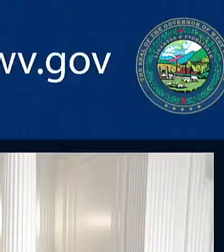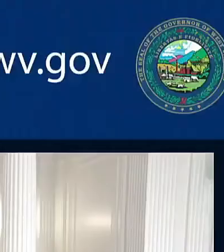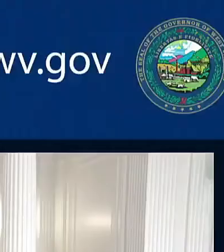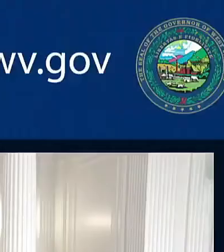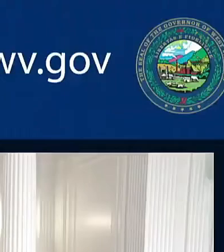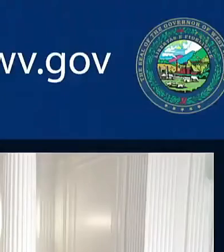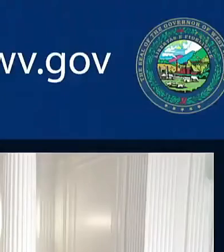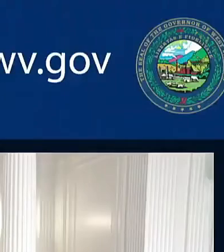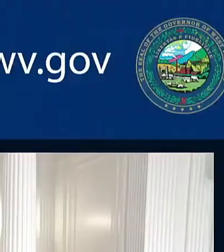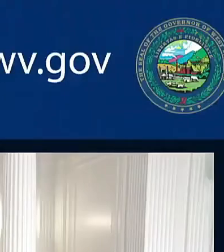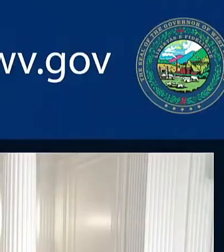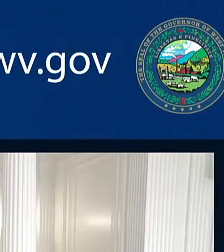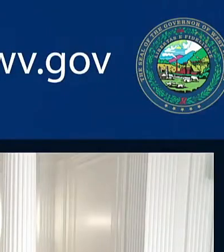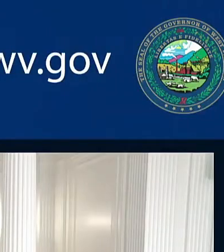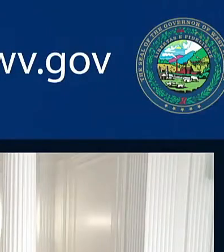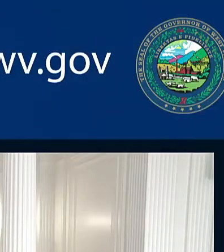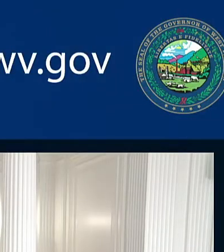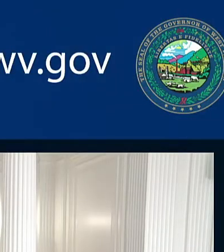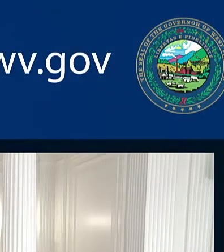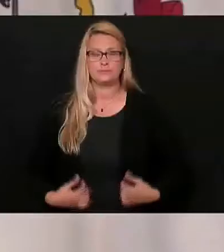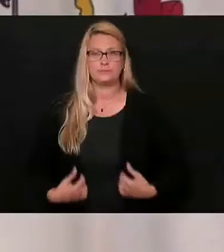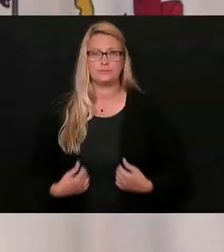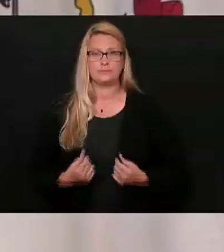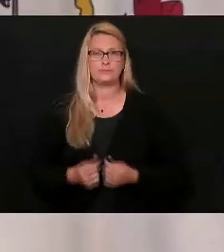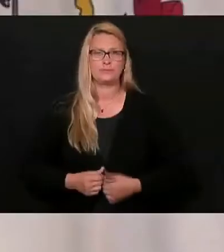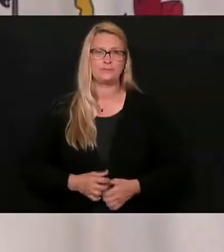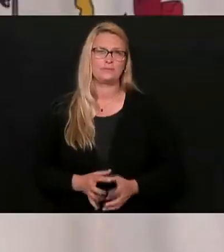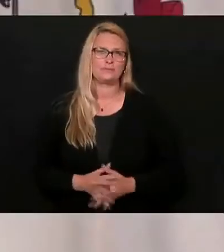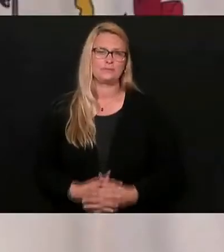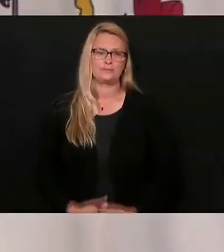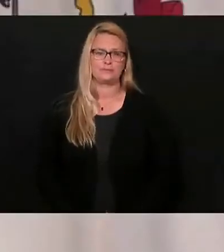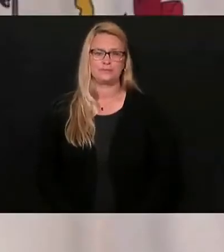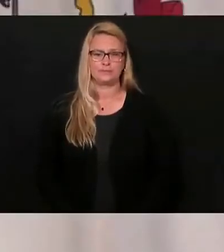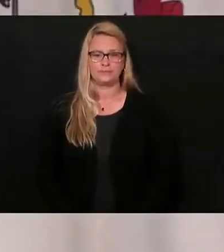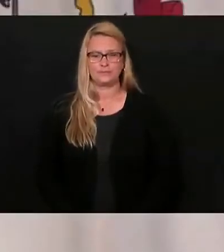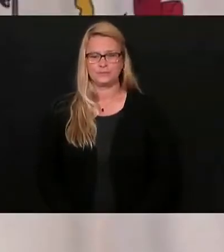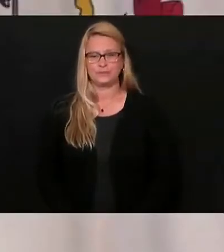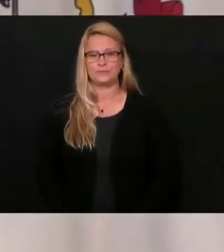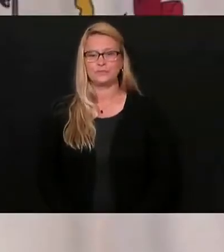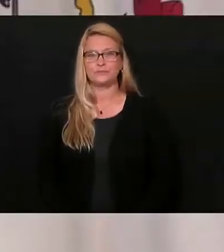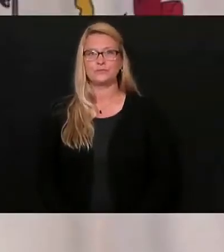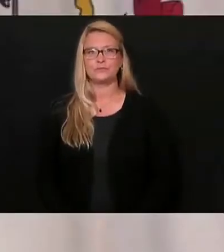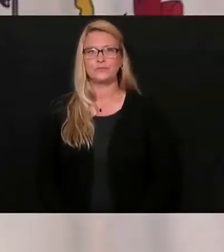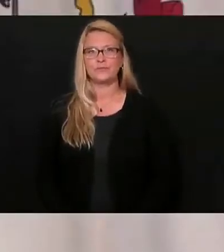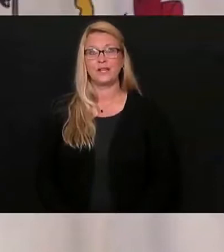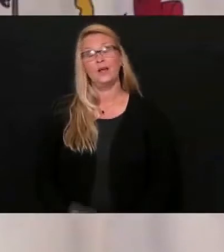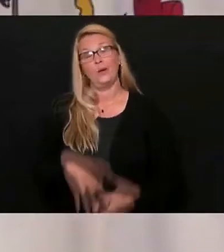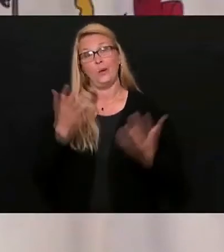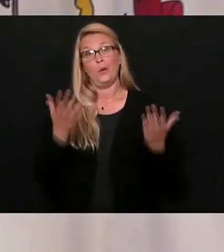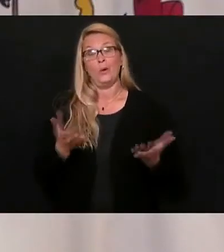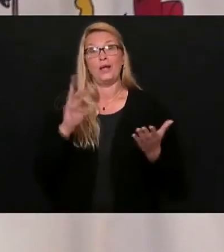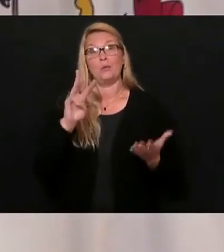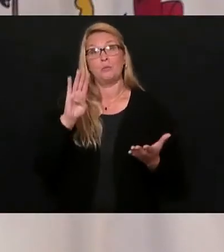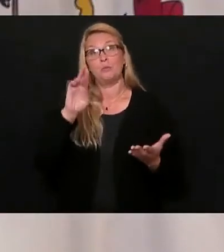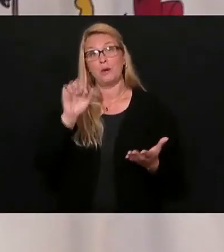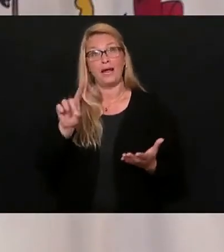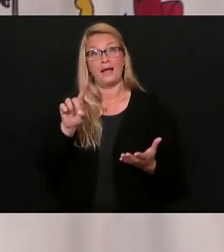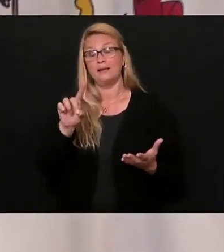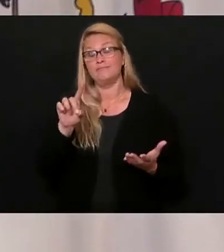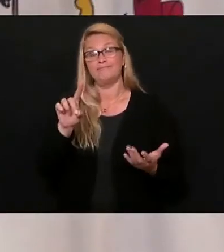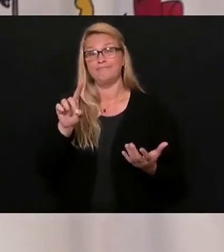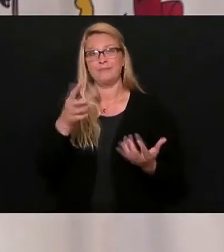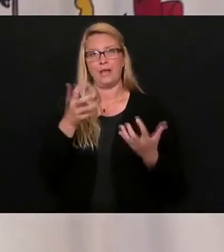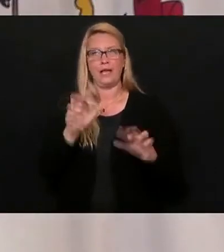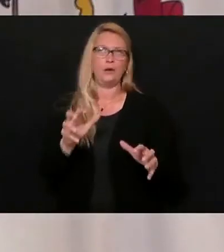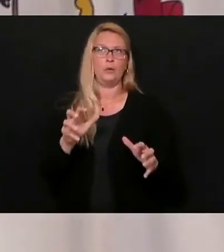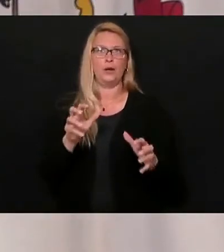Well, Brad, you know, I'm sure not going to get into all the particulars, but you've